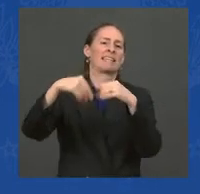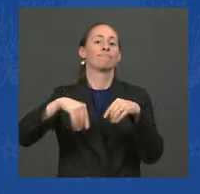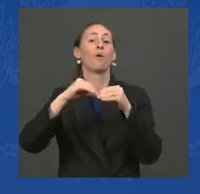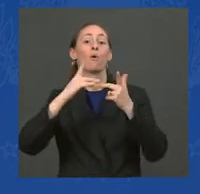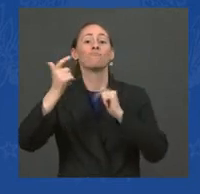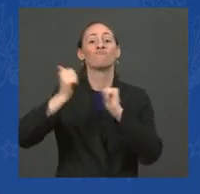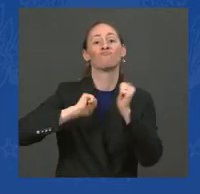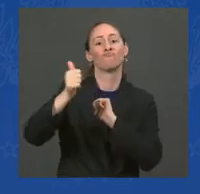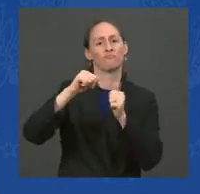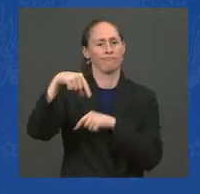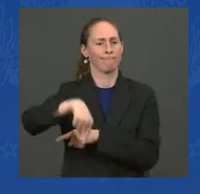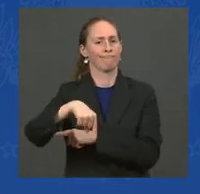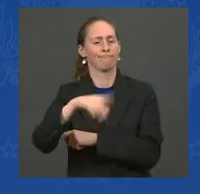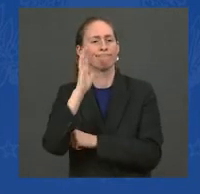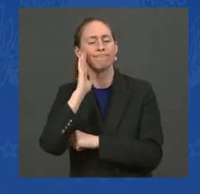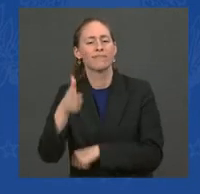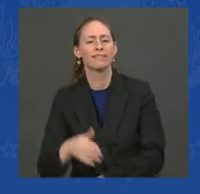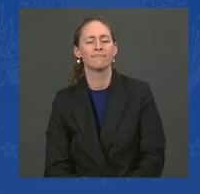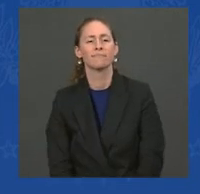right, and center agree.